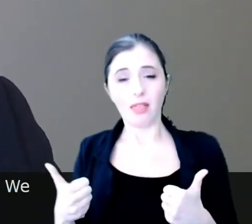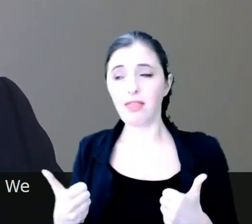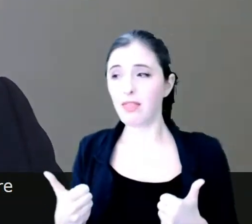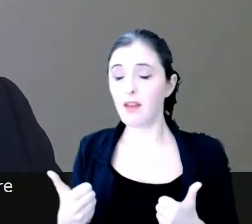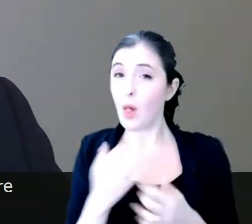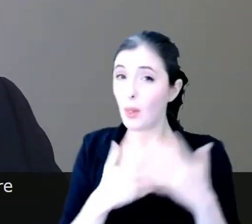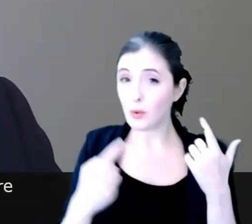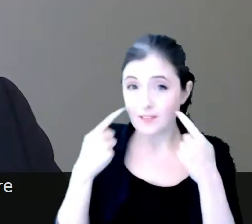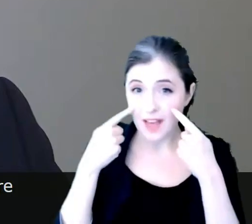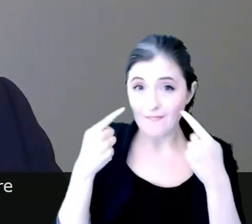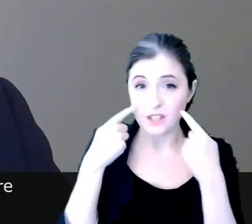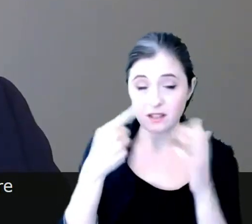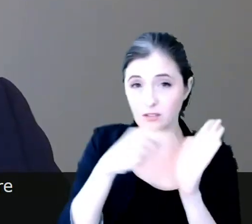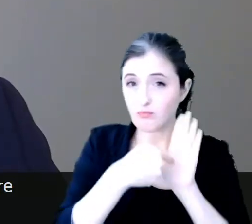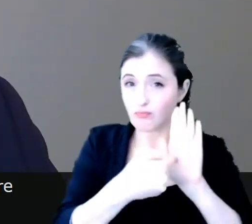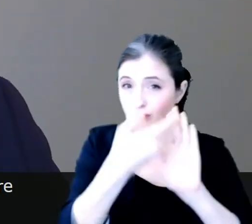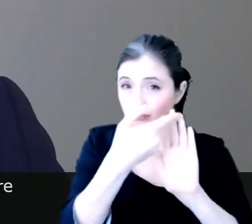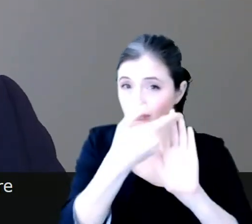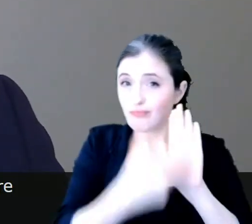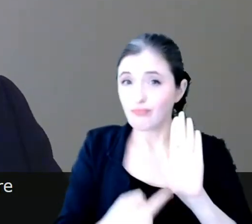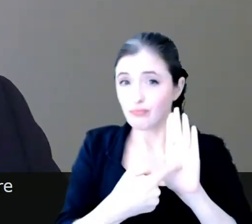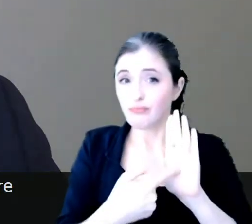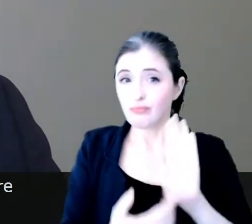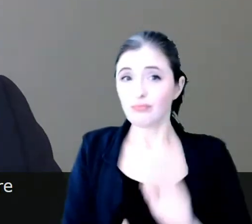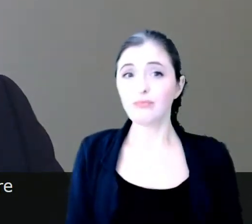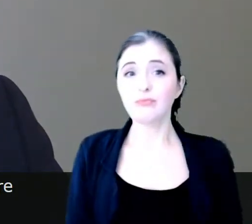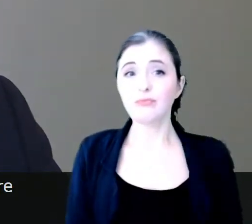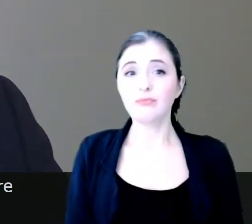so making sure that there are good,